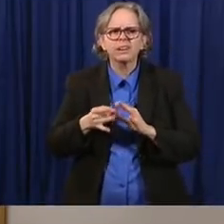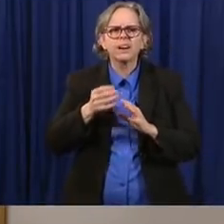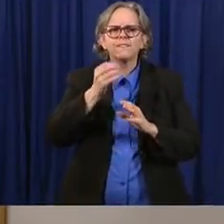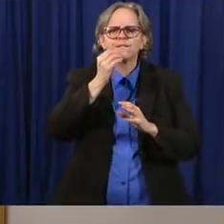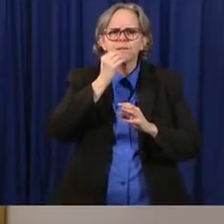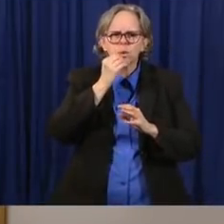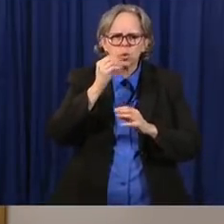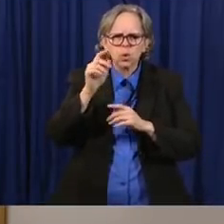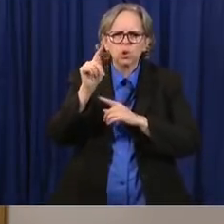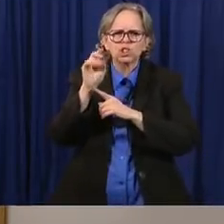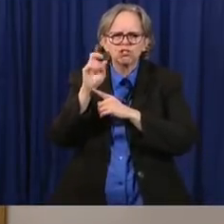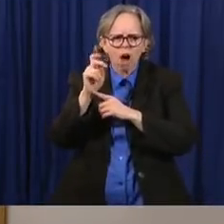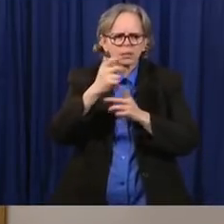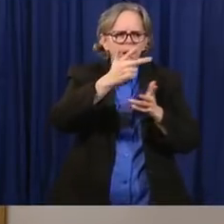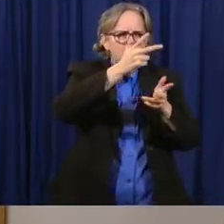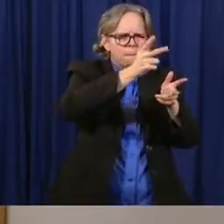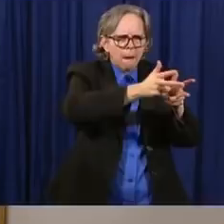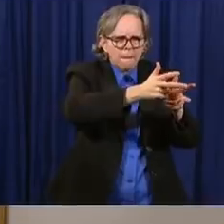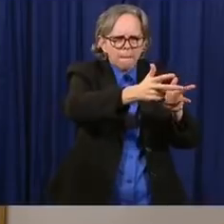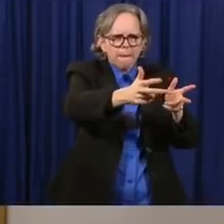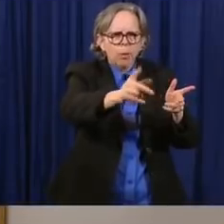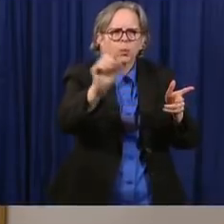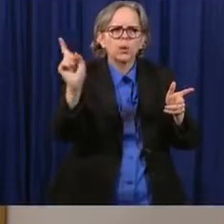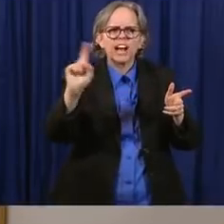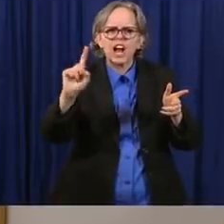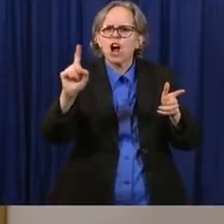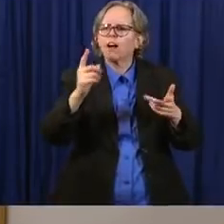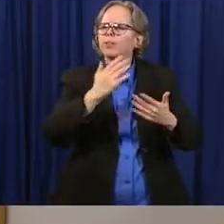trucks at our rest areas and how this would help